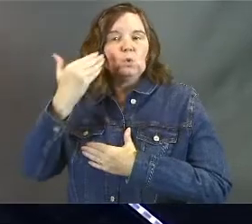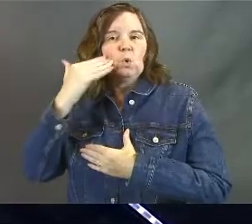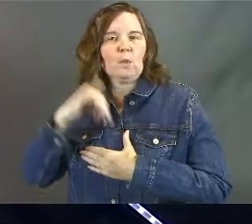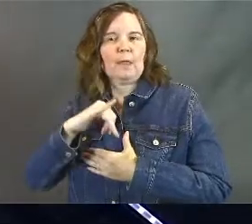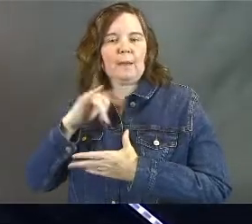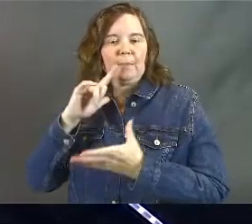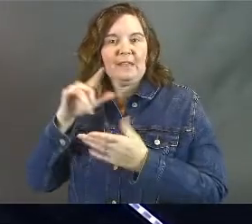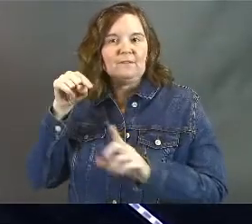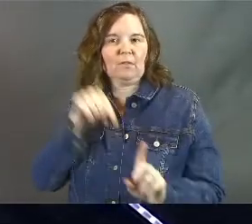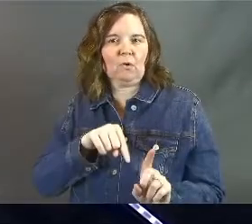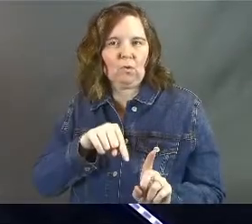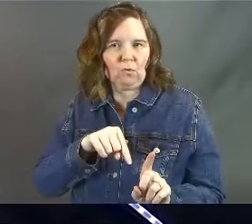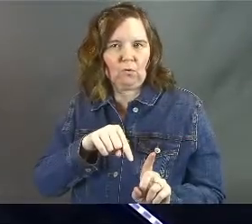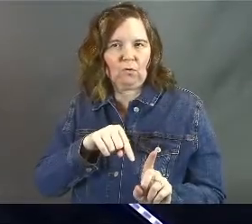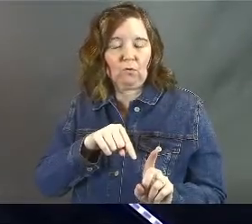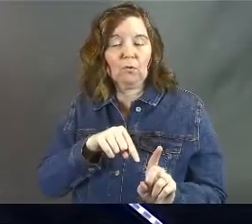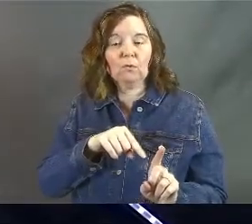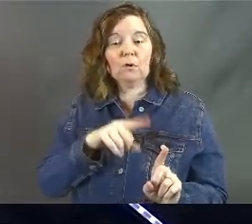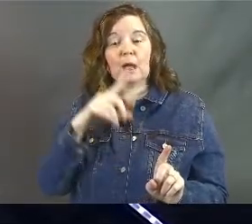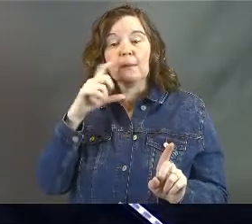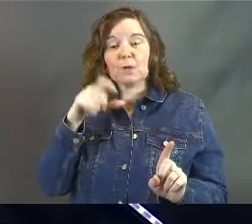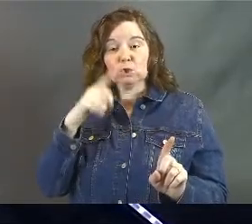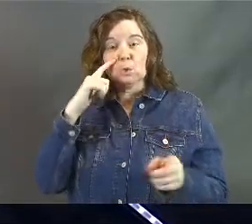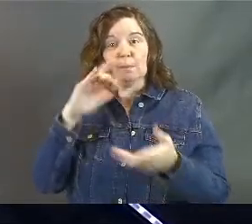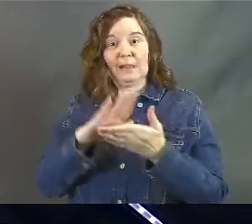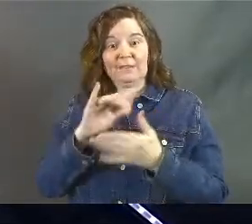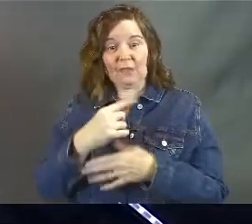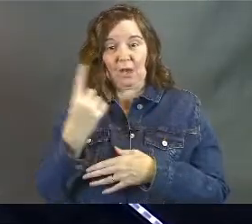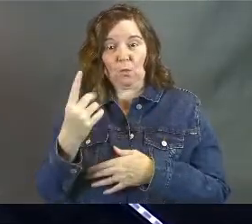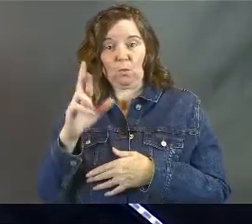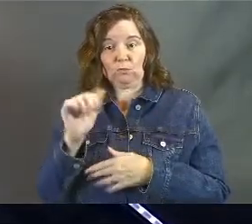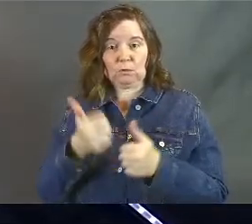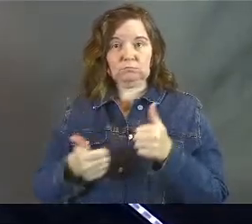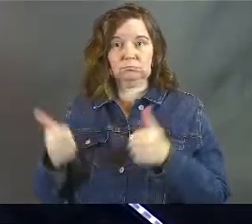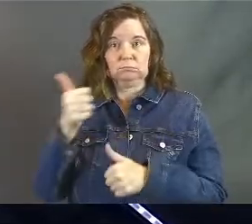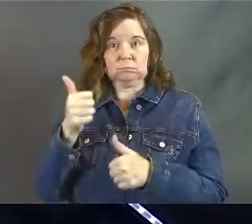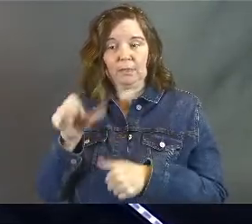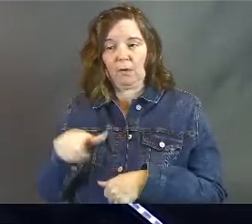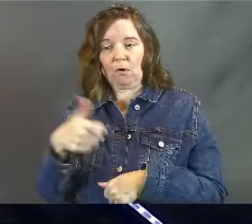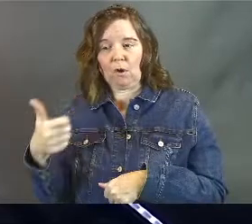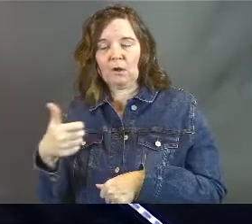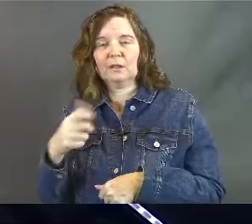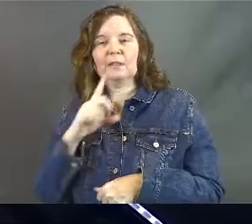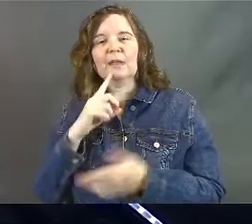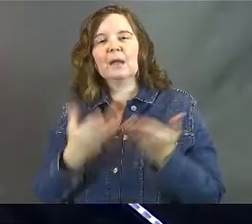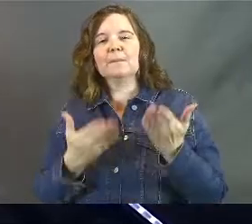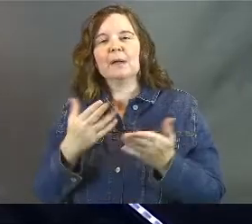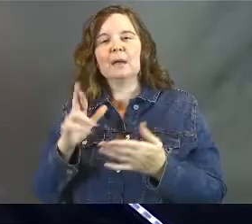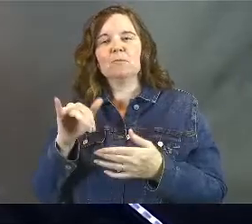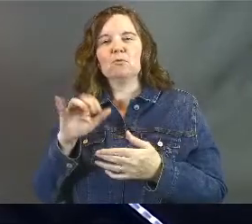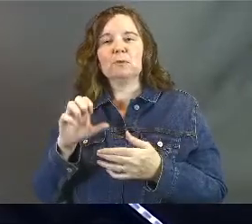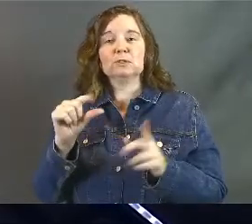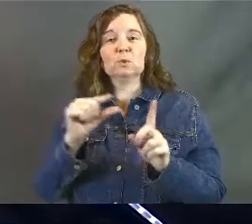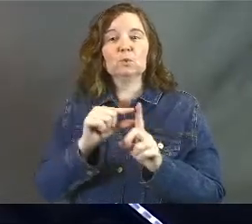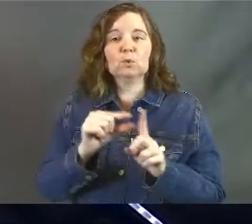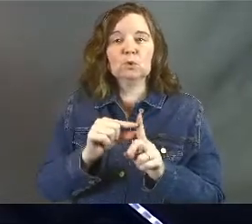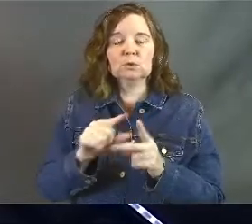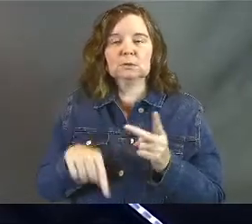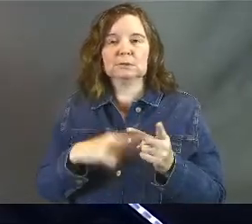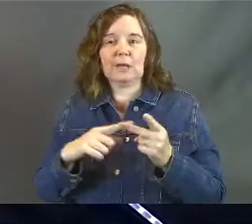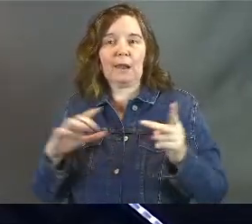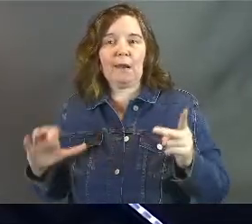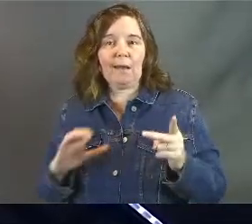that belief is there. And because you believe that one race is superior to other races, there may be racist words and